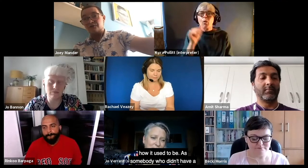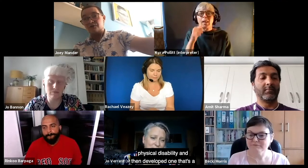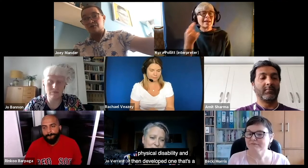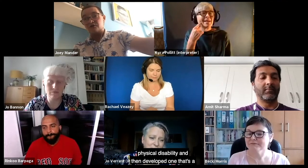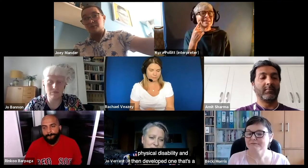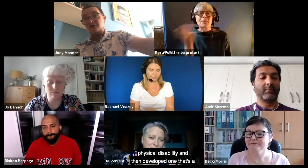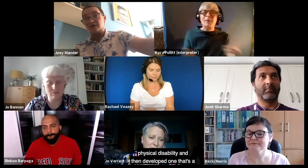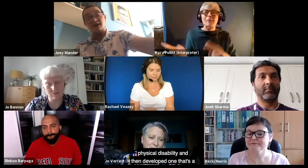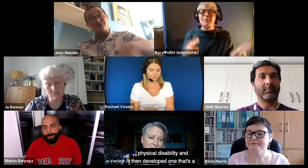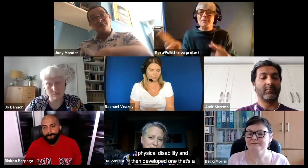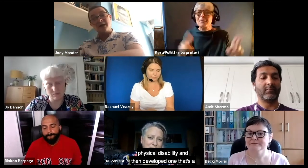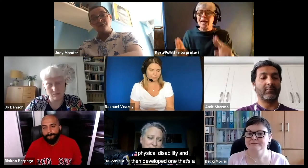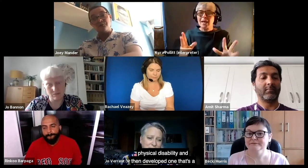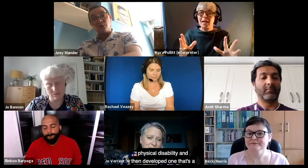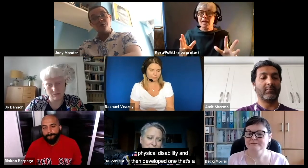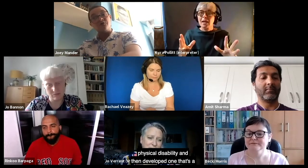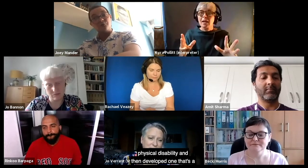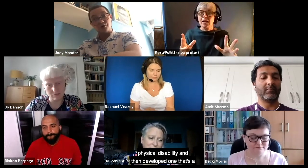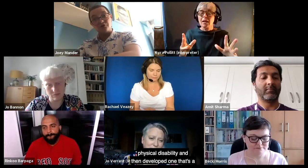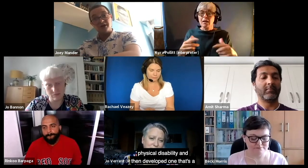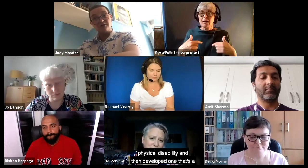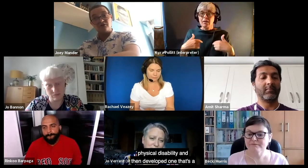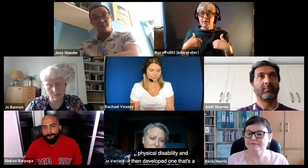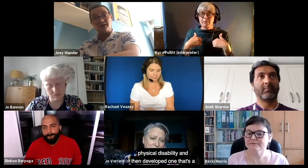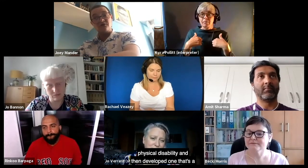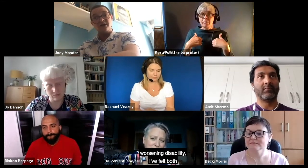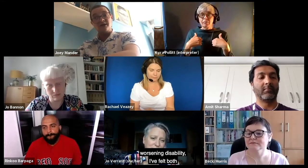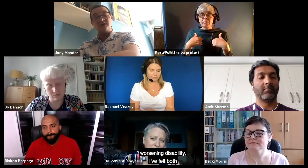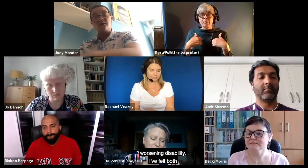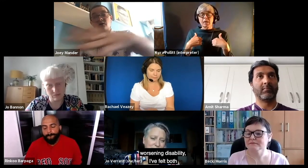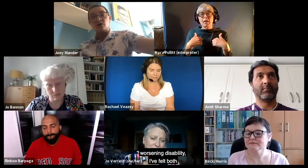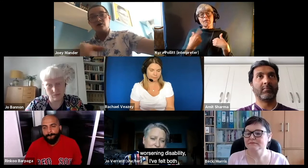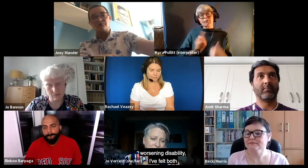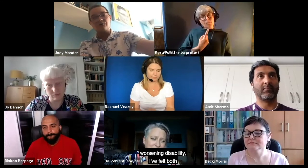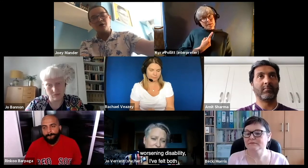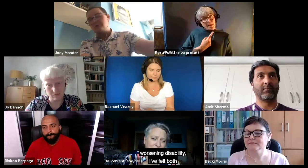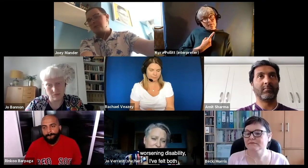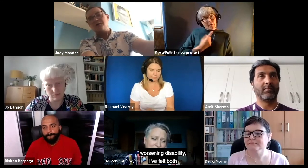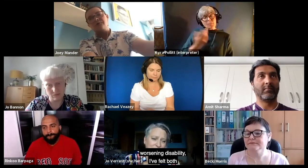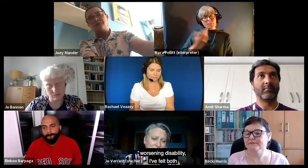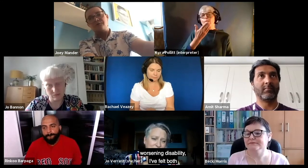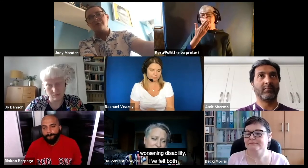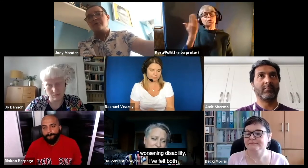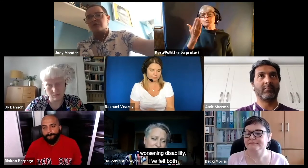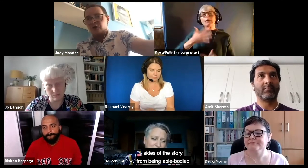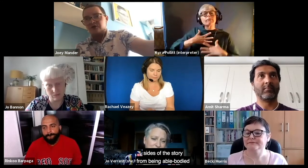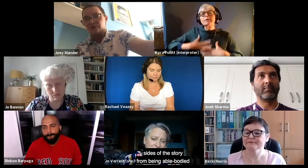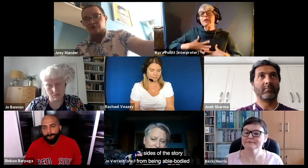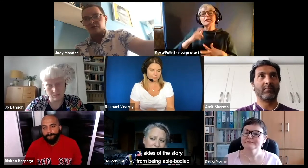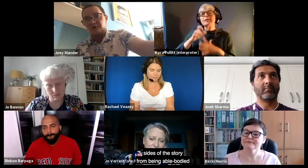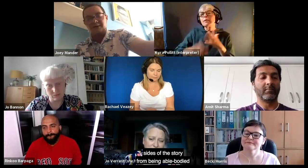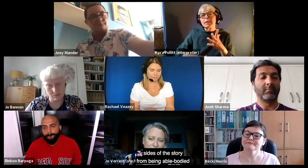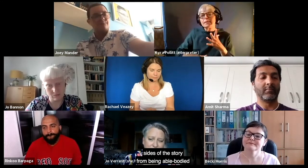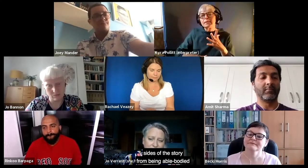have a physical disability and then developed one that's a worsening disability, I've felt both sides of